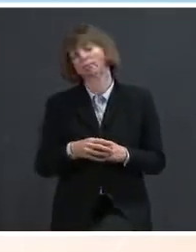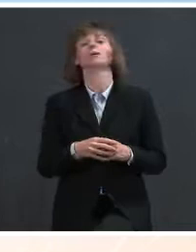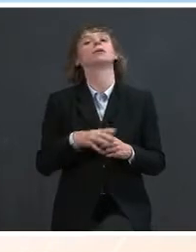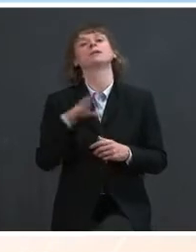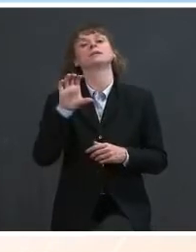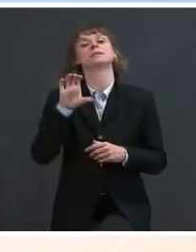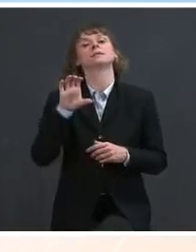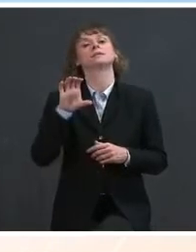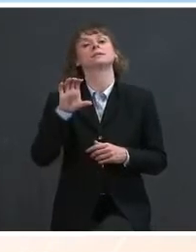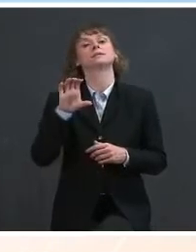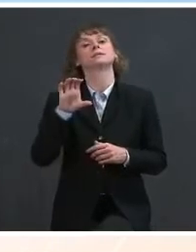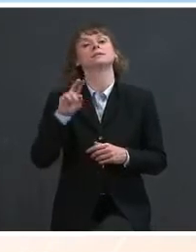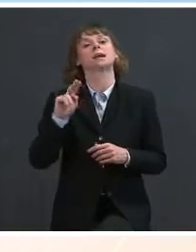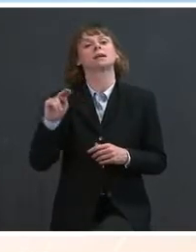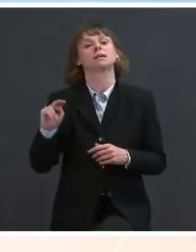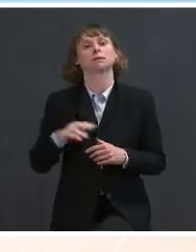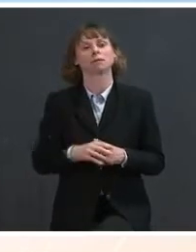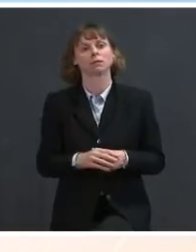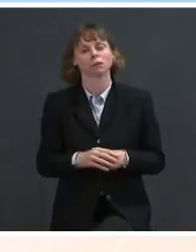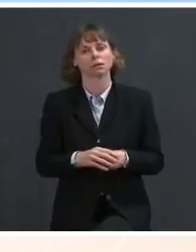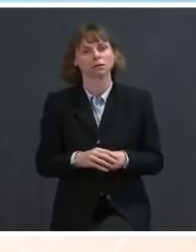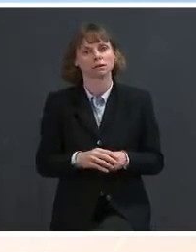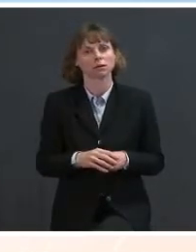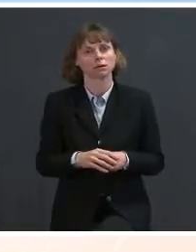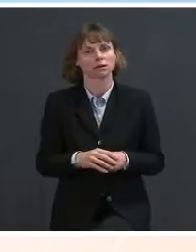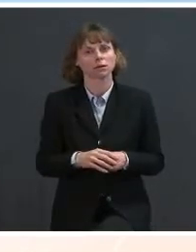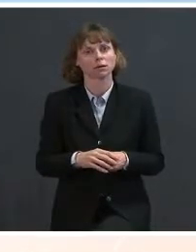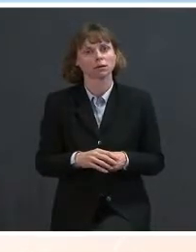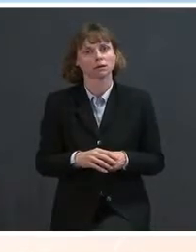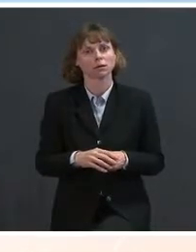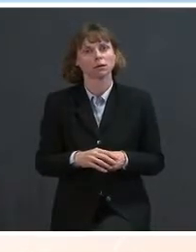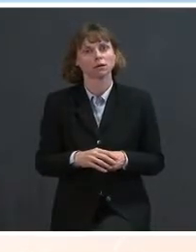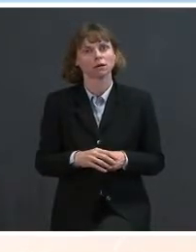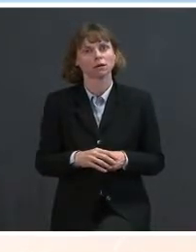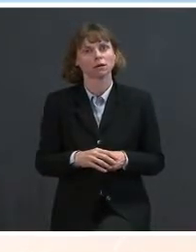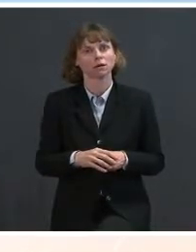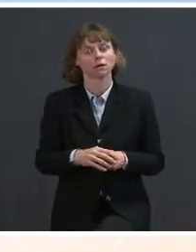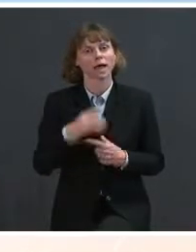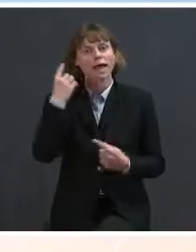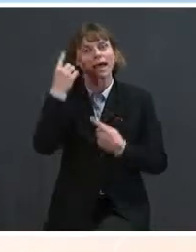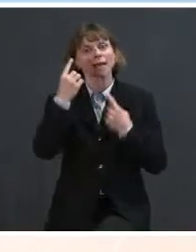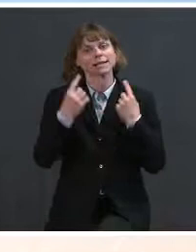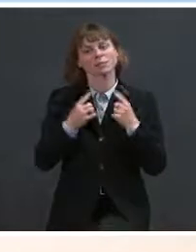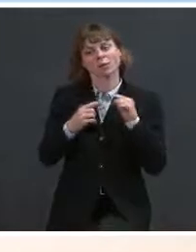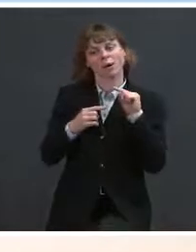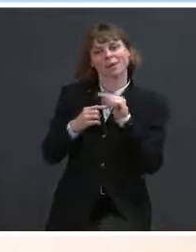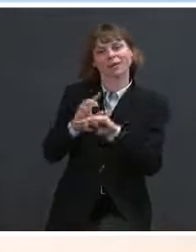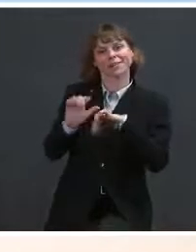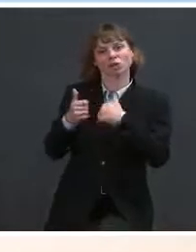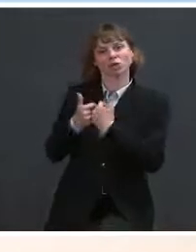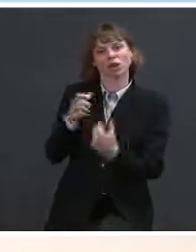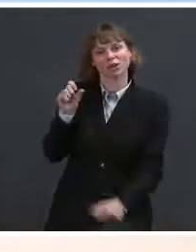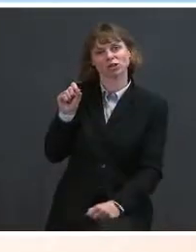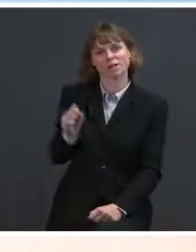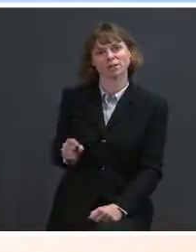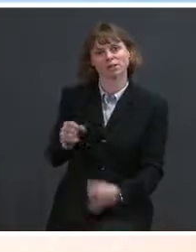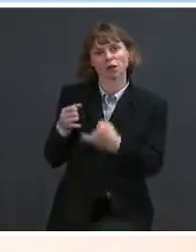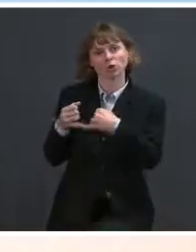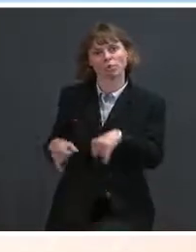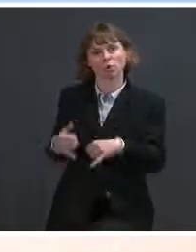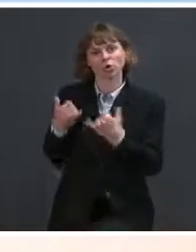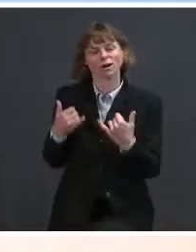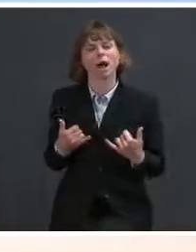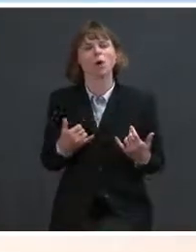Thanks for taking my questions. Wanted to know, first of all, considering the challenges at the southern border right now, what specifically can